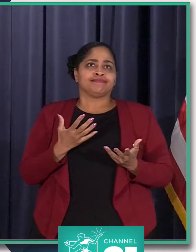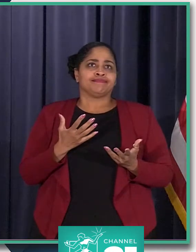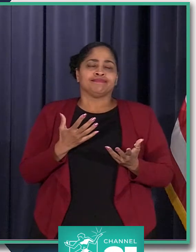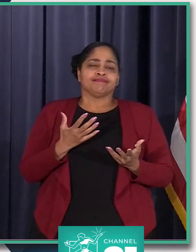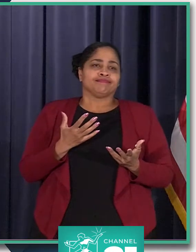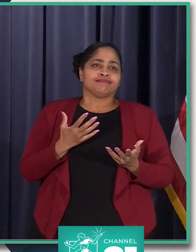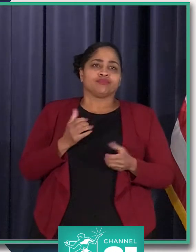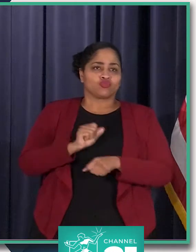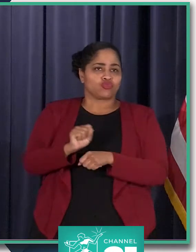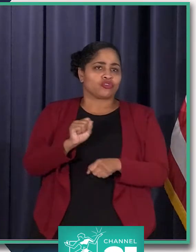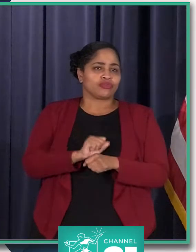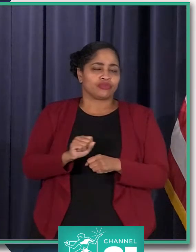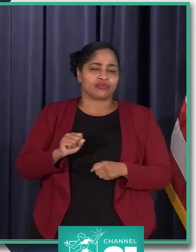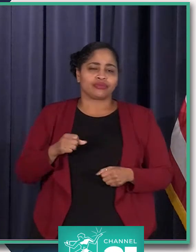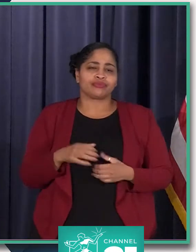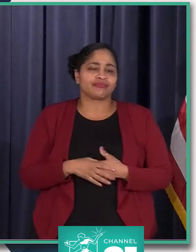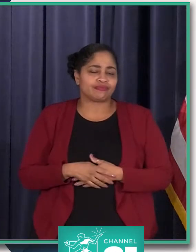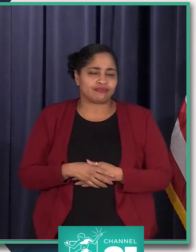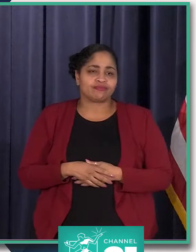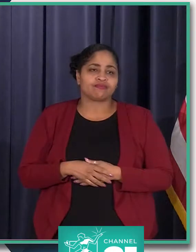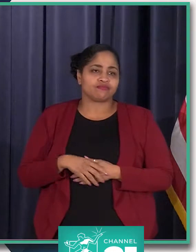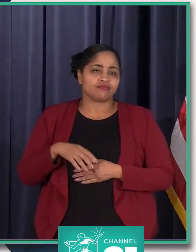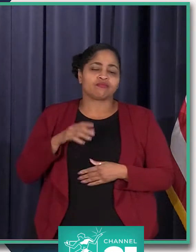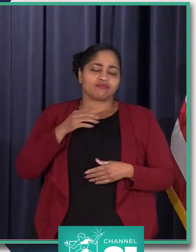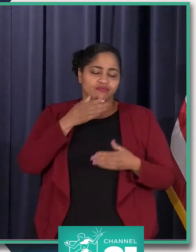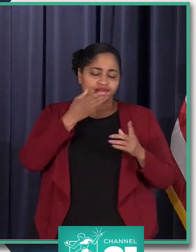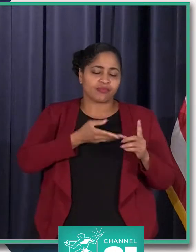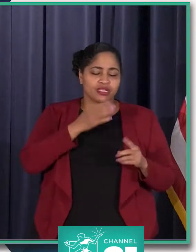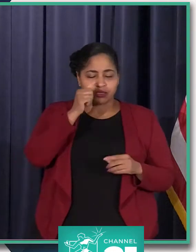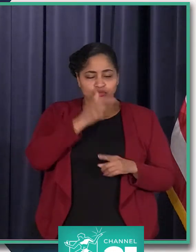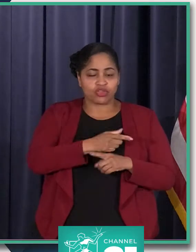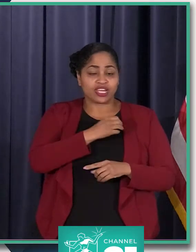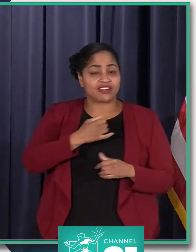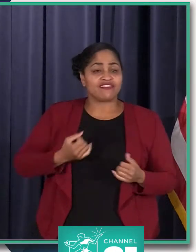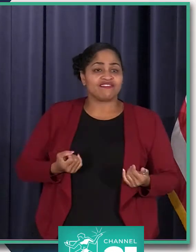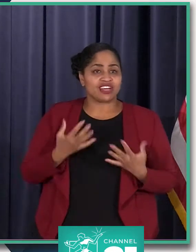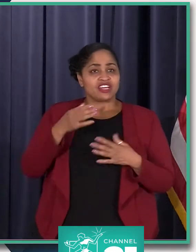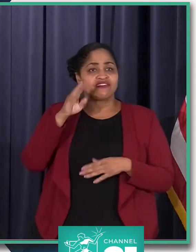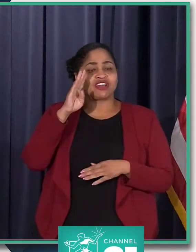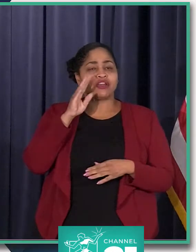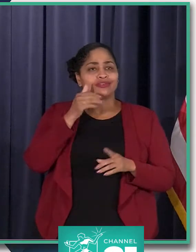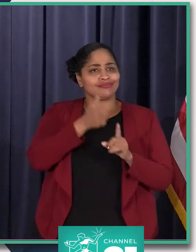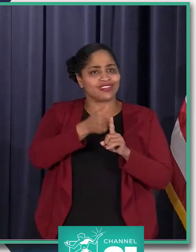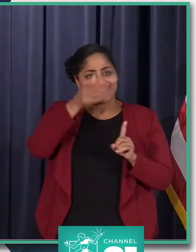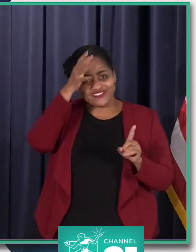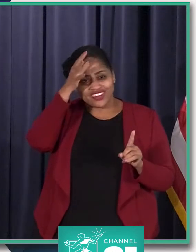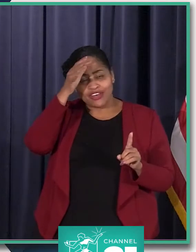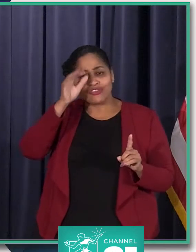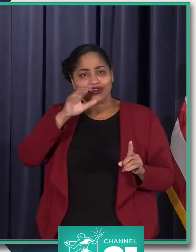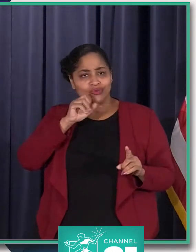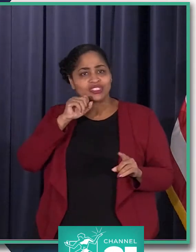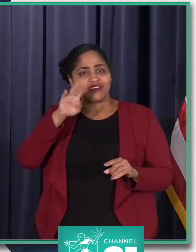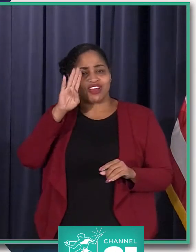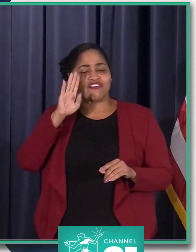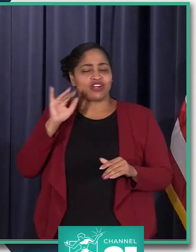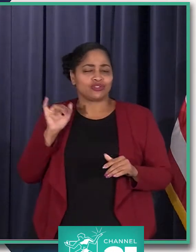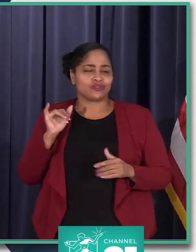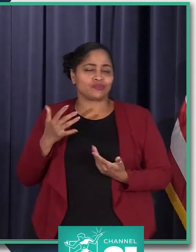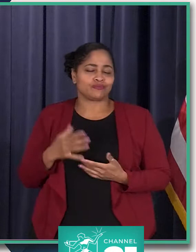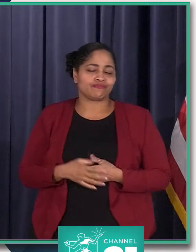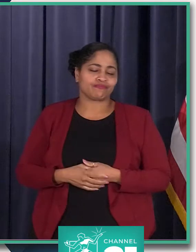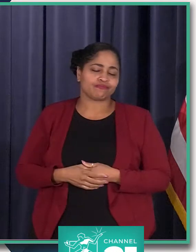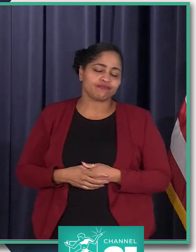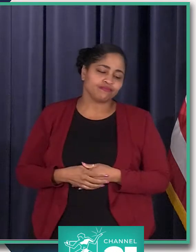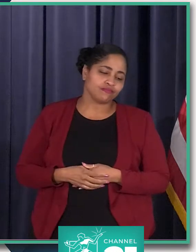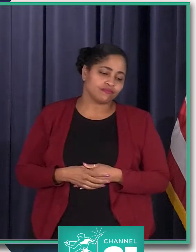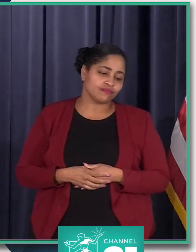brother, and who was also a firefighter, as was his father, a family of service. As